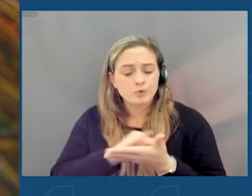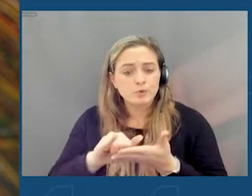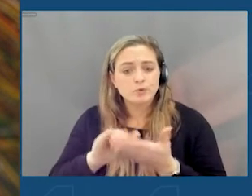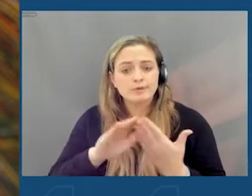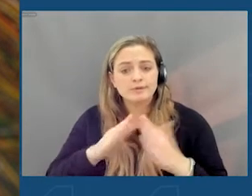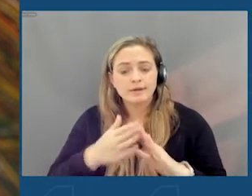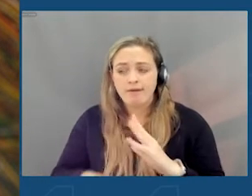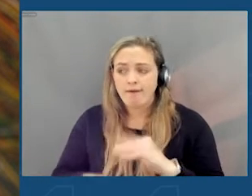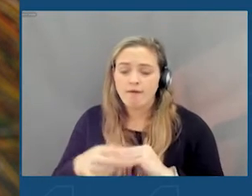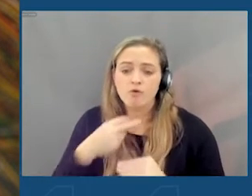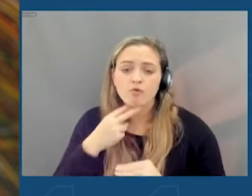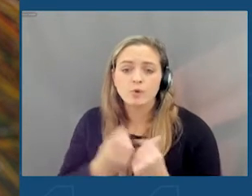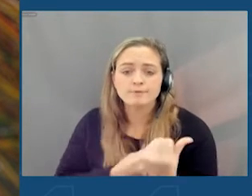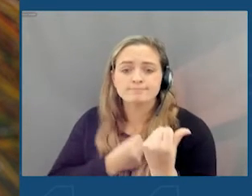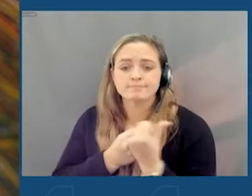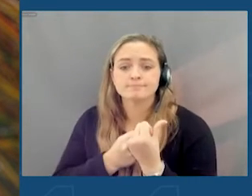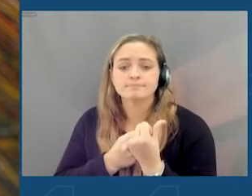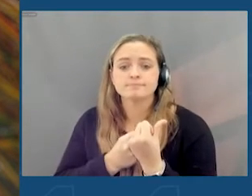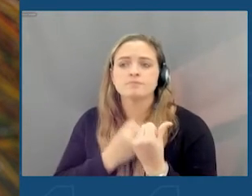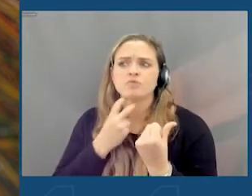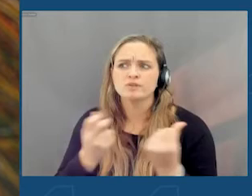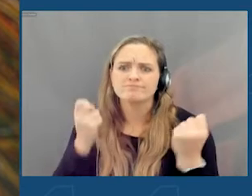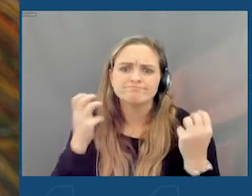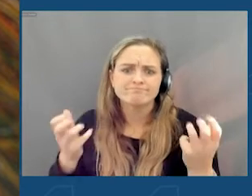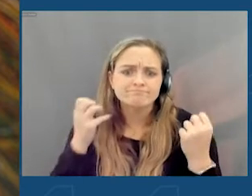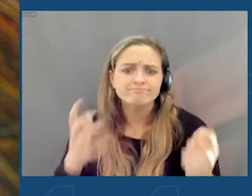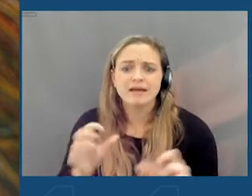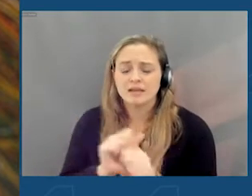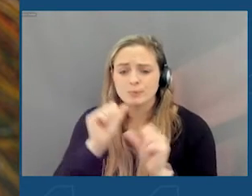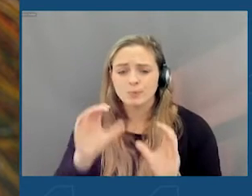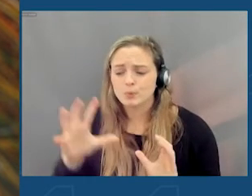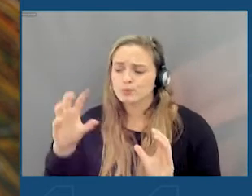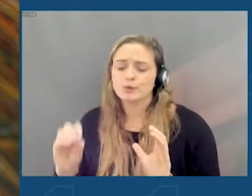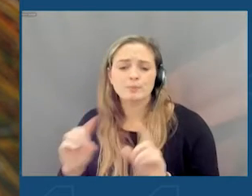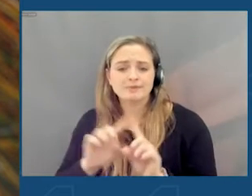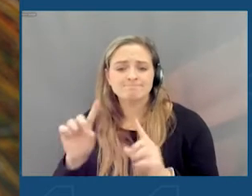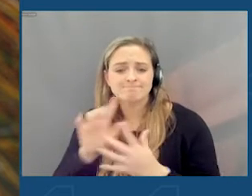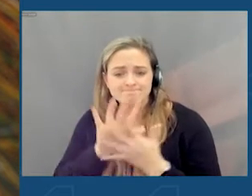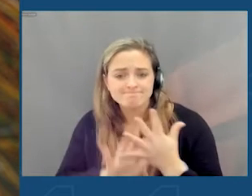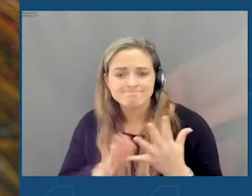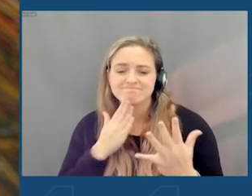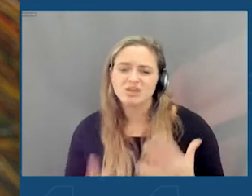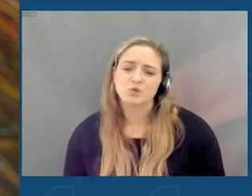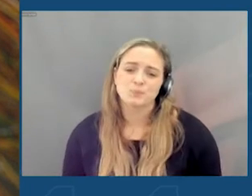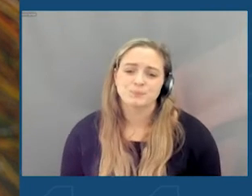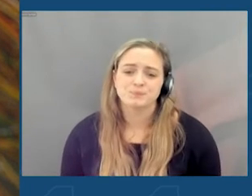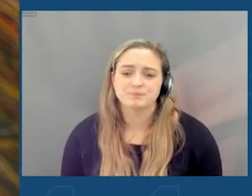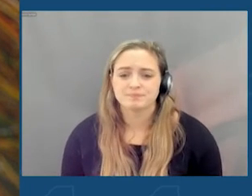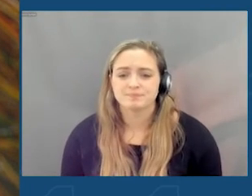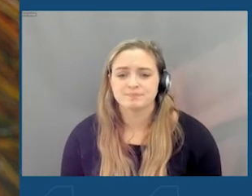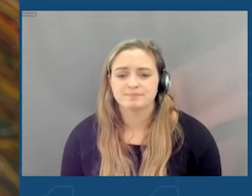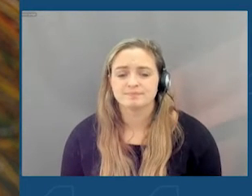voice behind this and the voices of thousands of employers. Thank you.